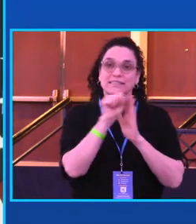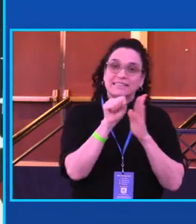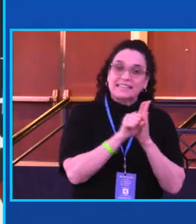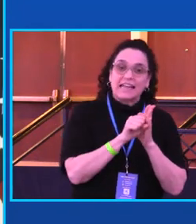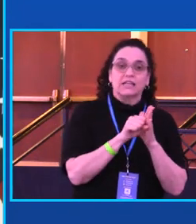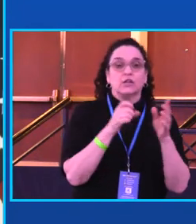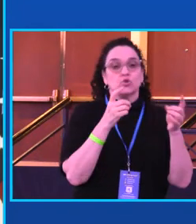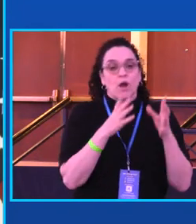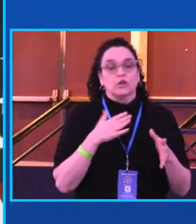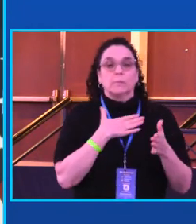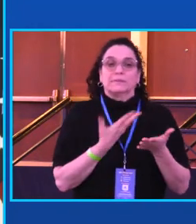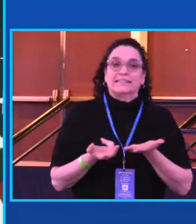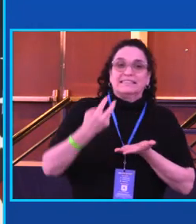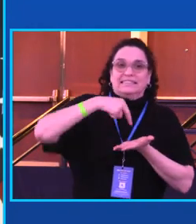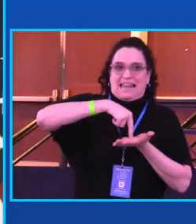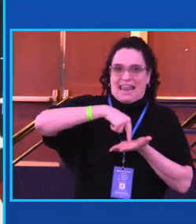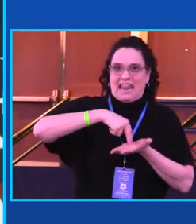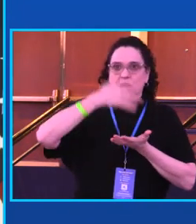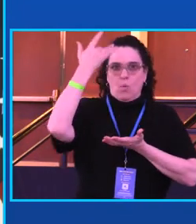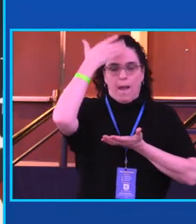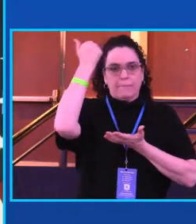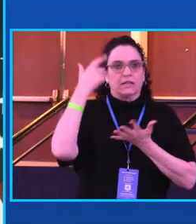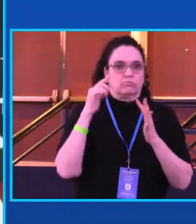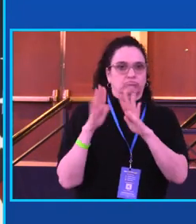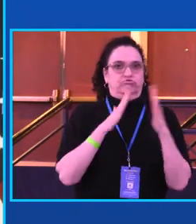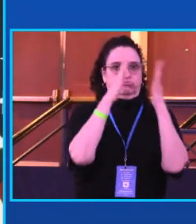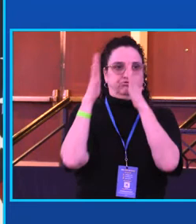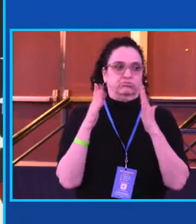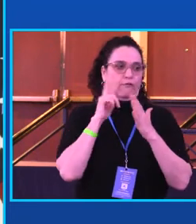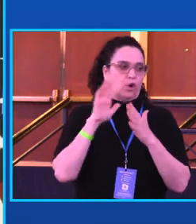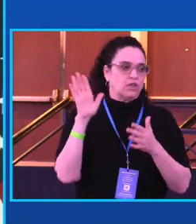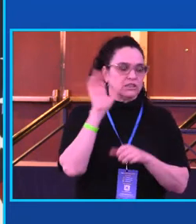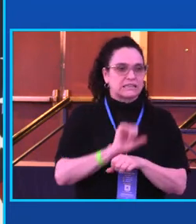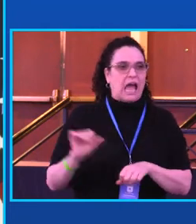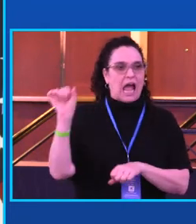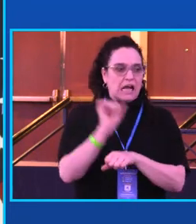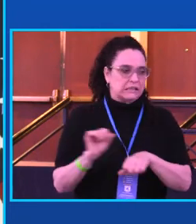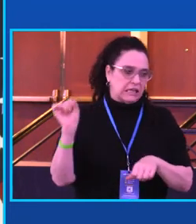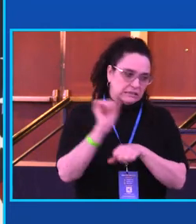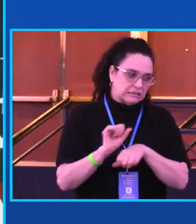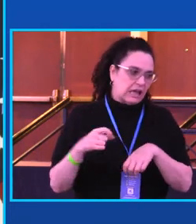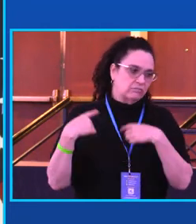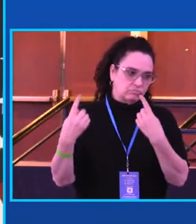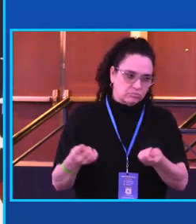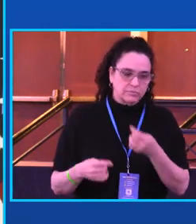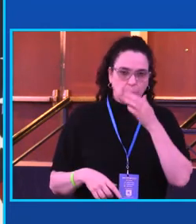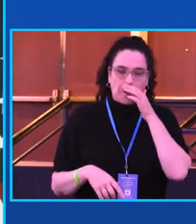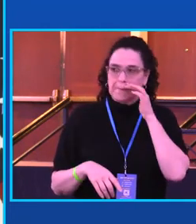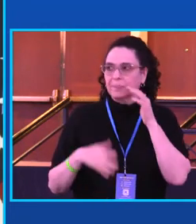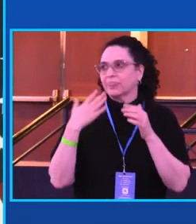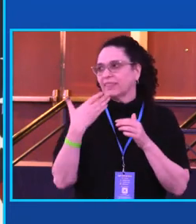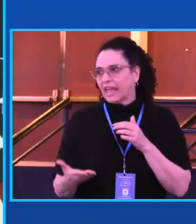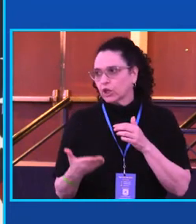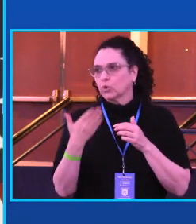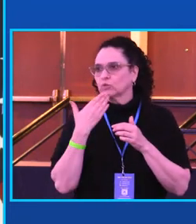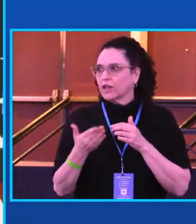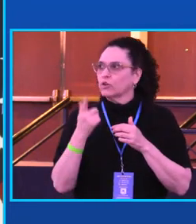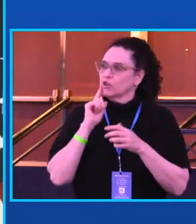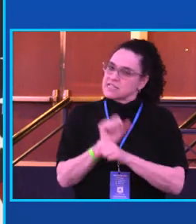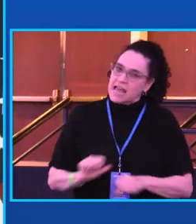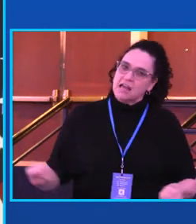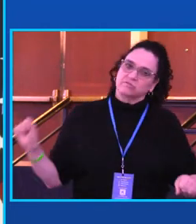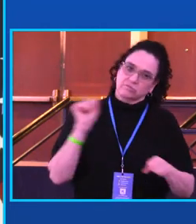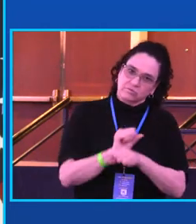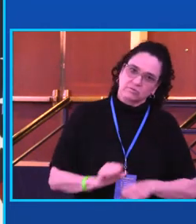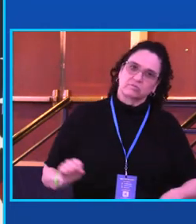now for a well-deserved round of applause for your hard work. Please rise, my colleagues. Thank you. Thank you to